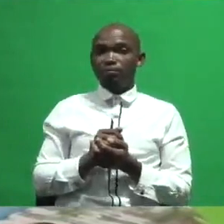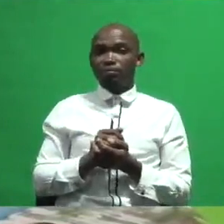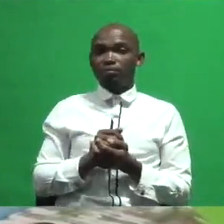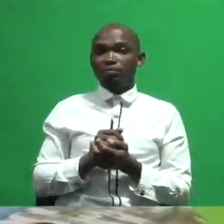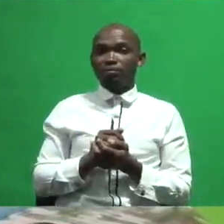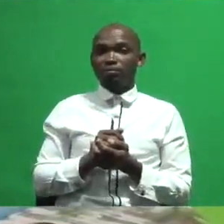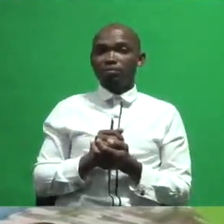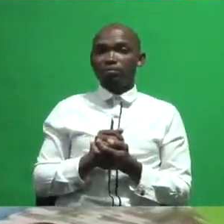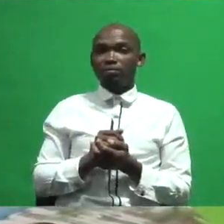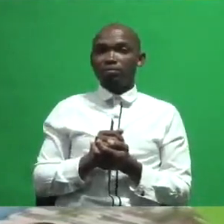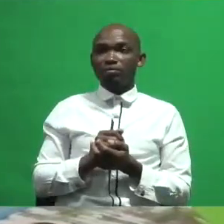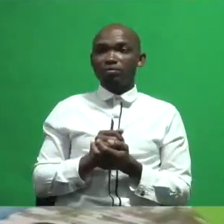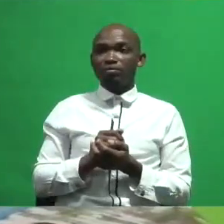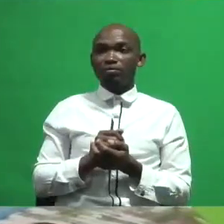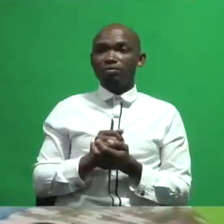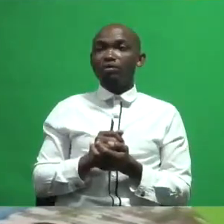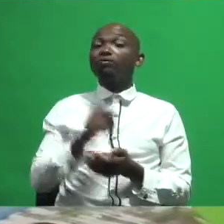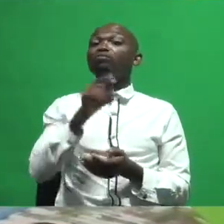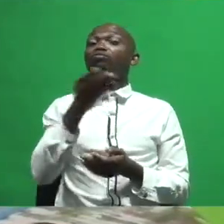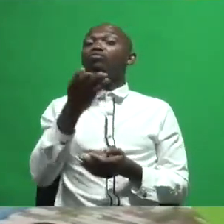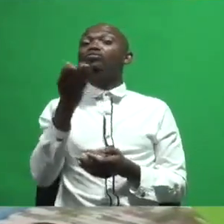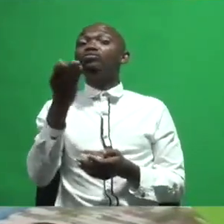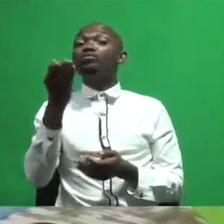What is the name for this?